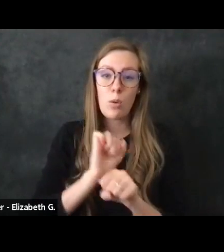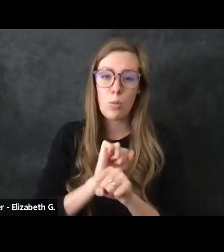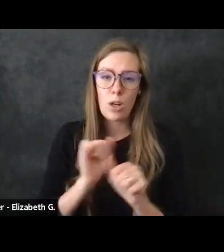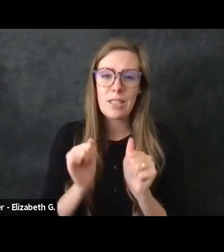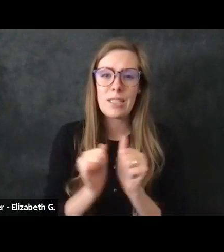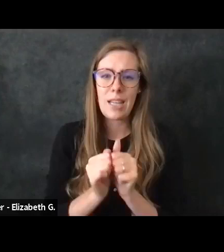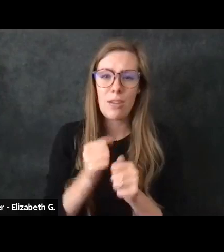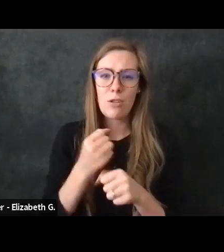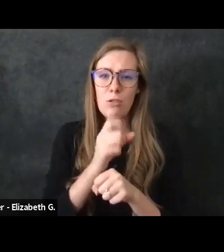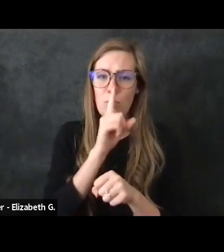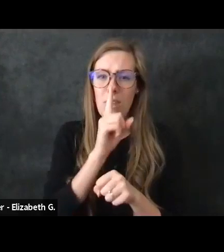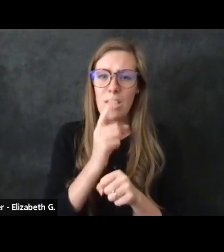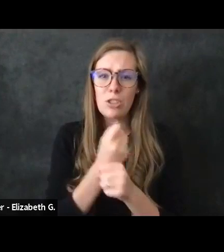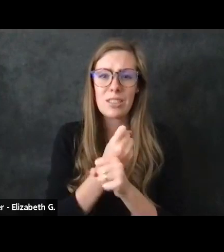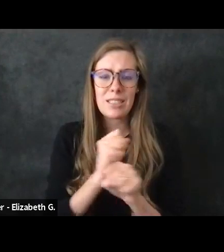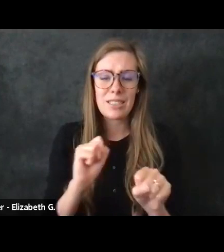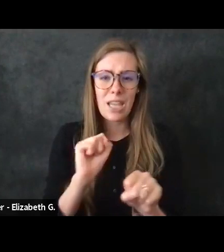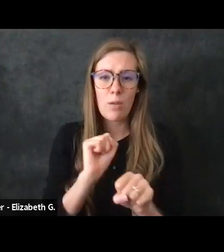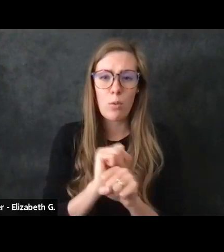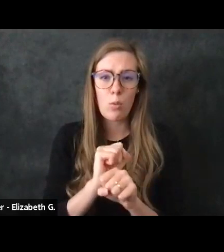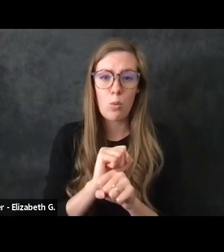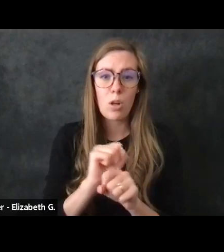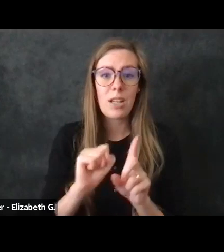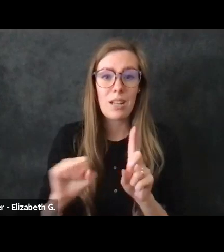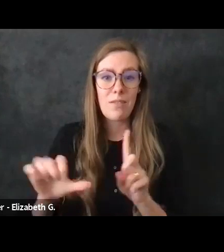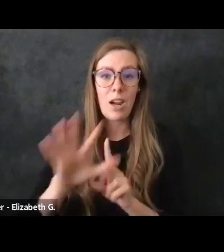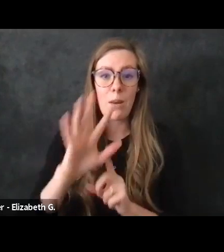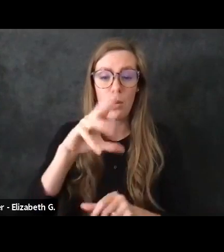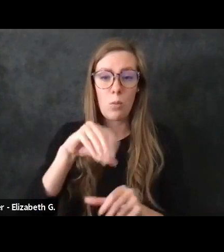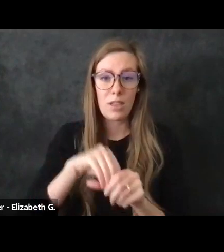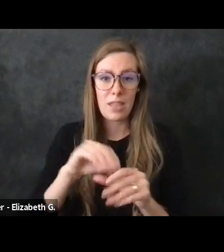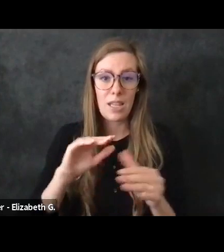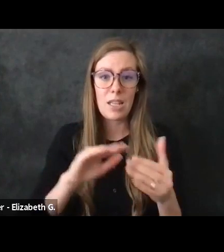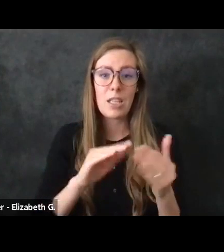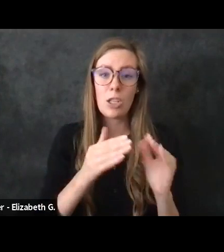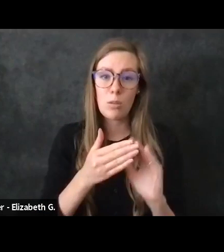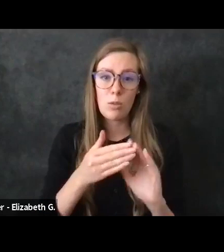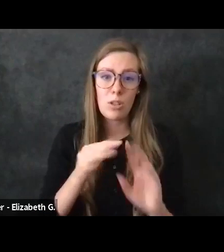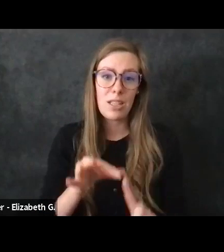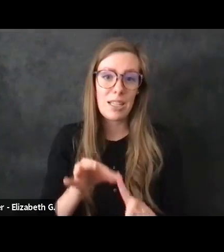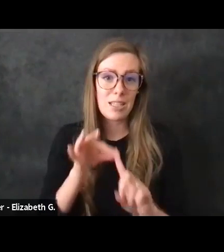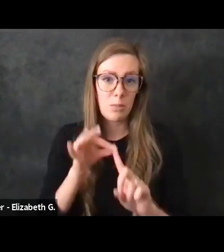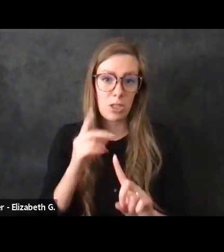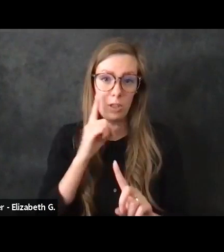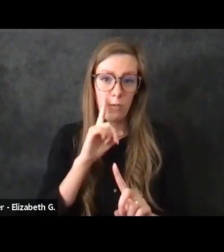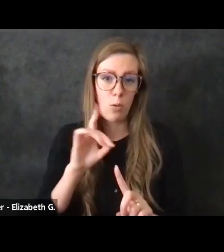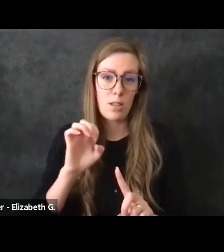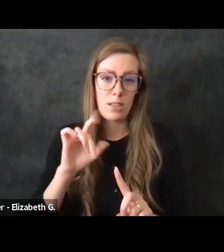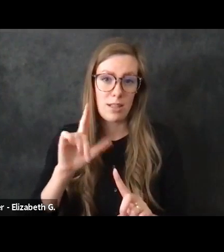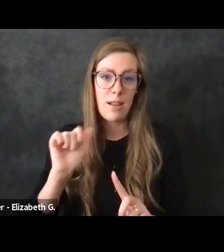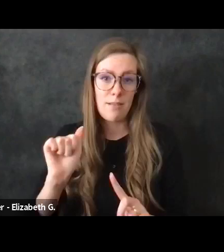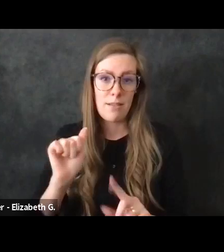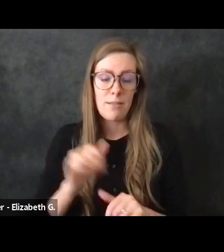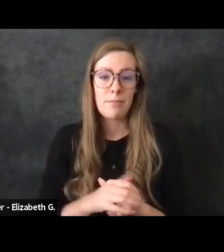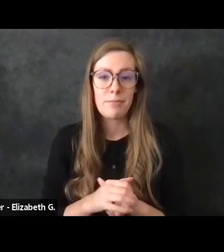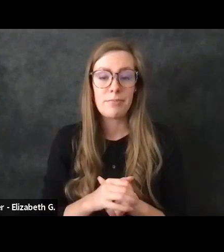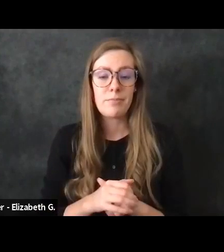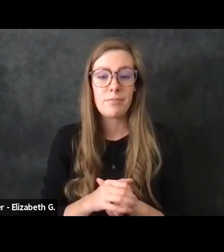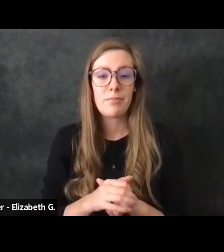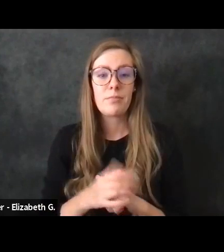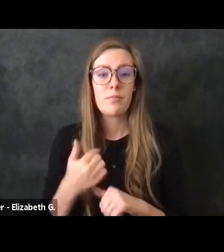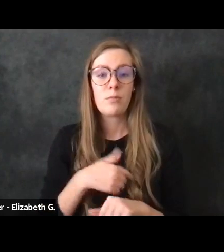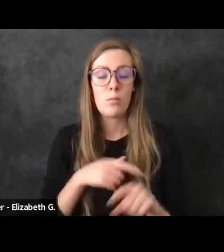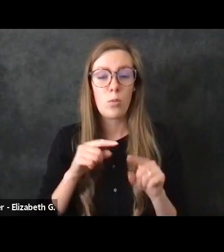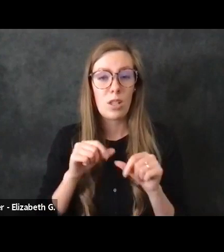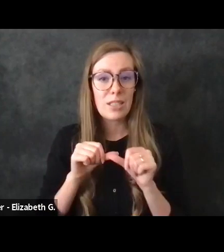safe work environments within our community, especially in the face of the Delta variant. Meanwhile, we're continuing to connect